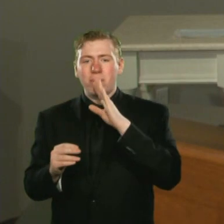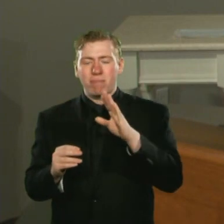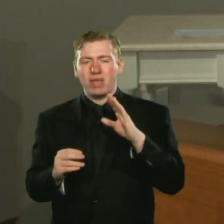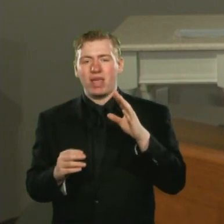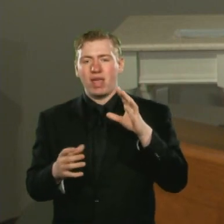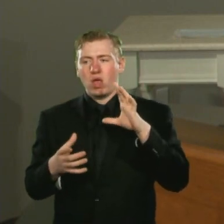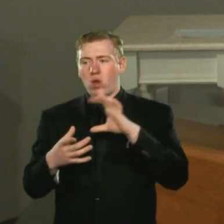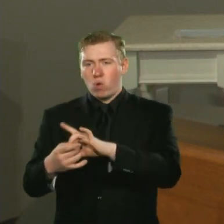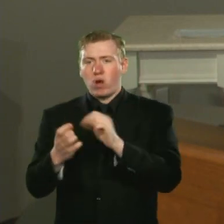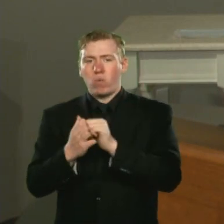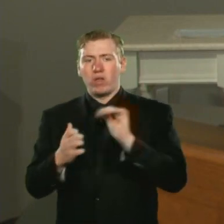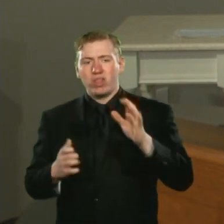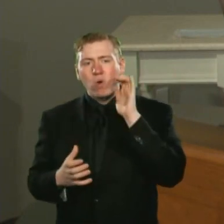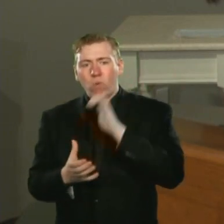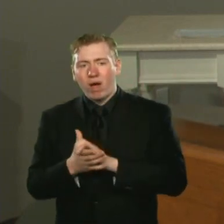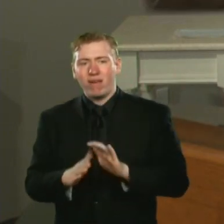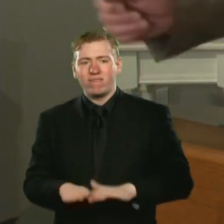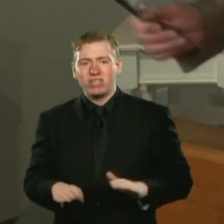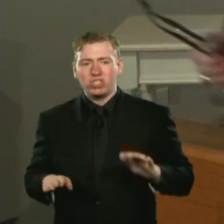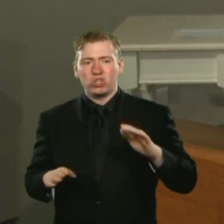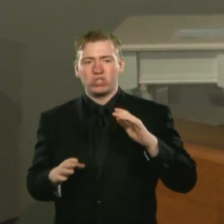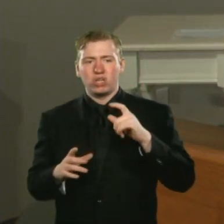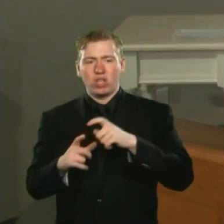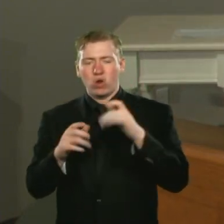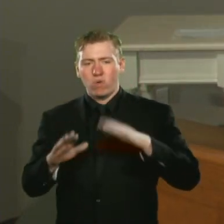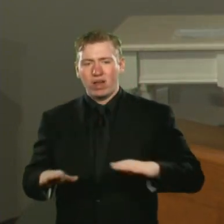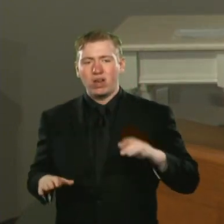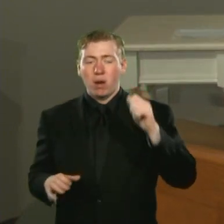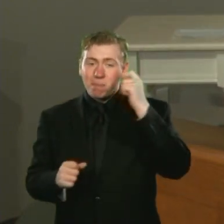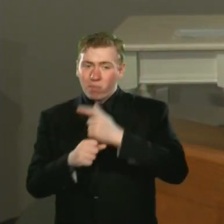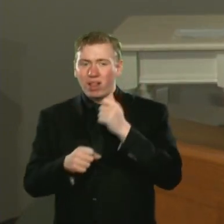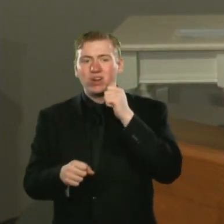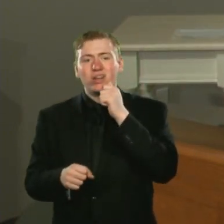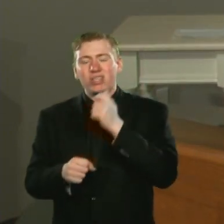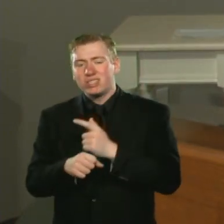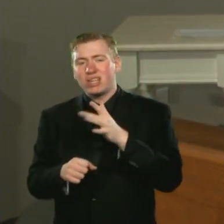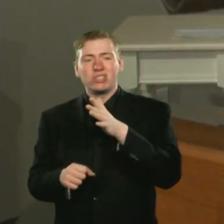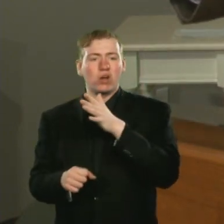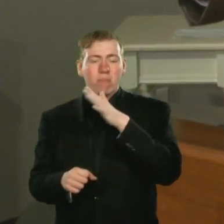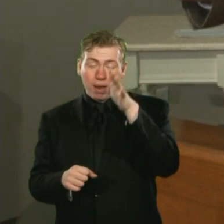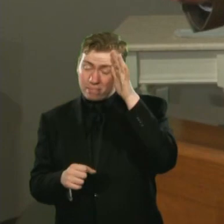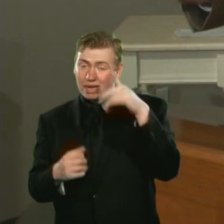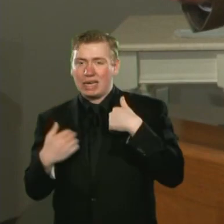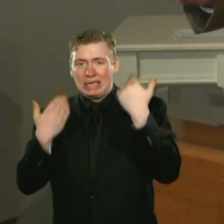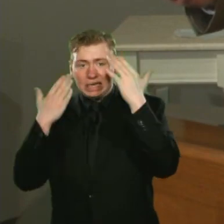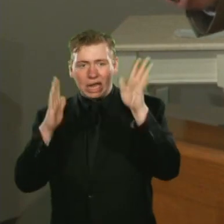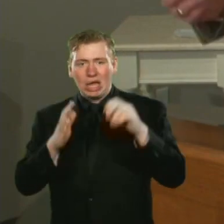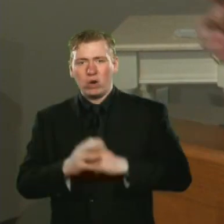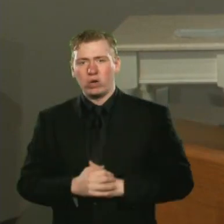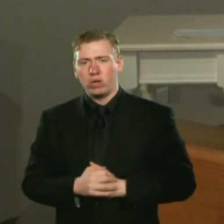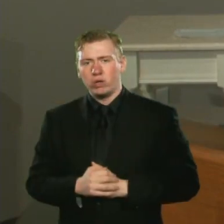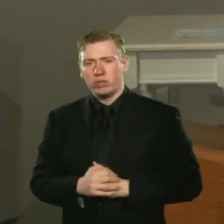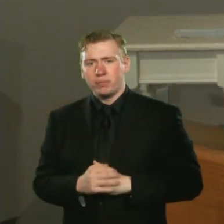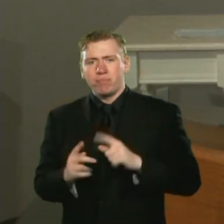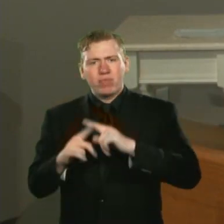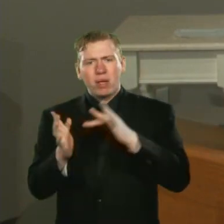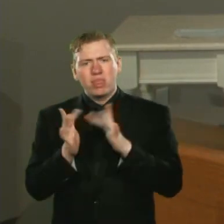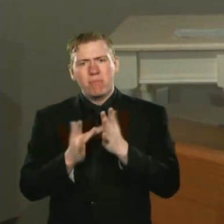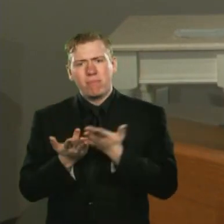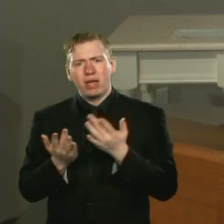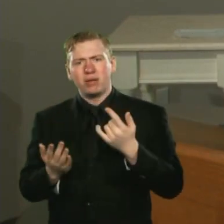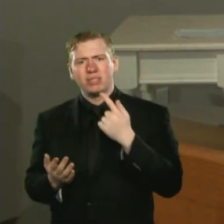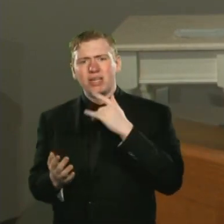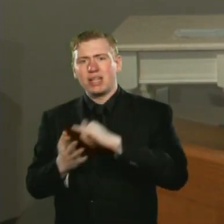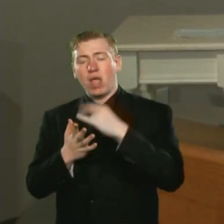or their children or their grandchildren or their brother, their sister, their mom and their dad. I don't know. But the Bible tells